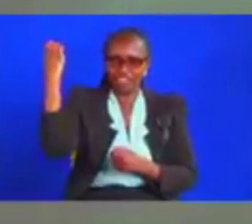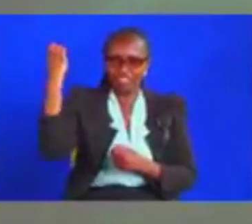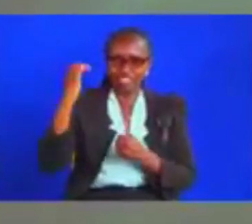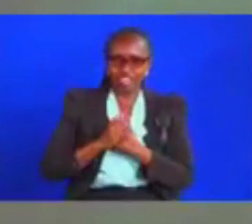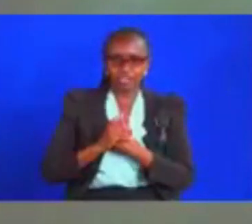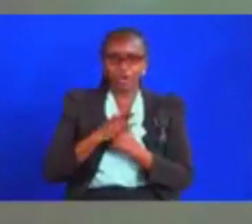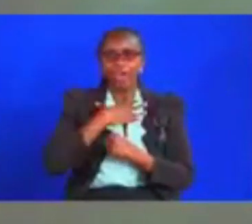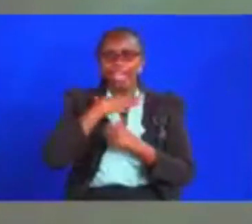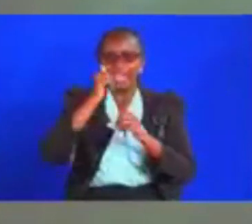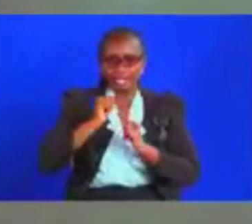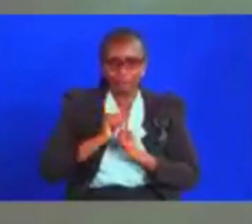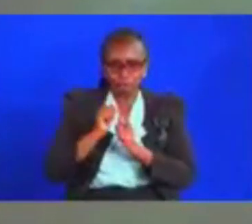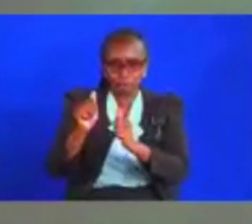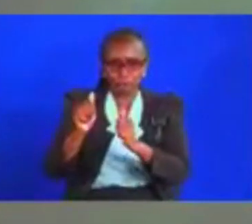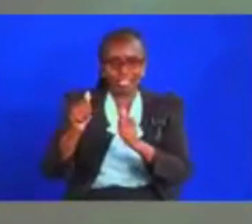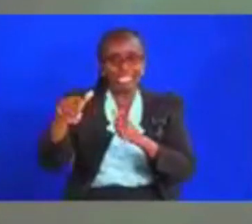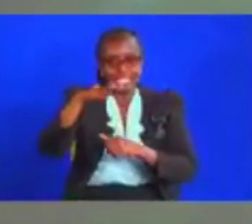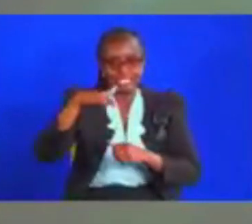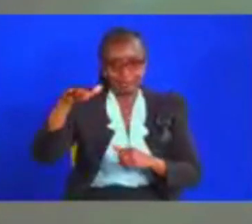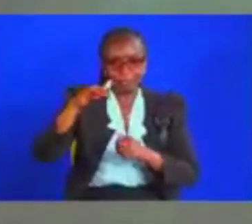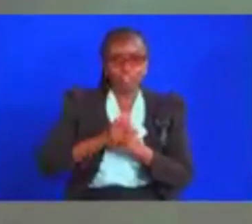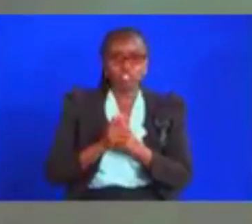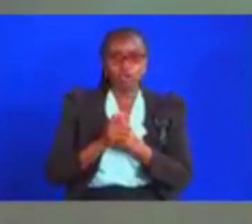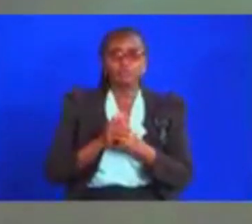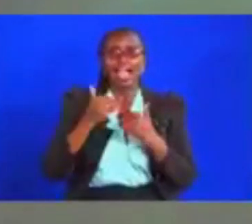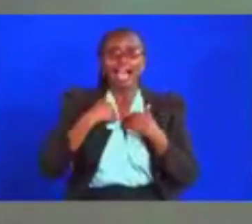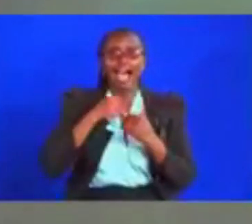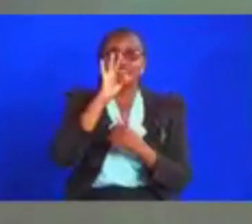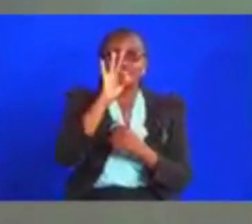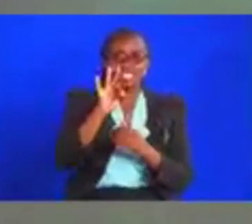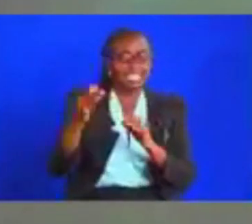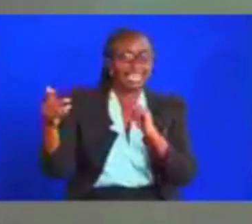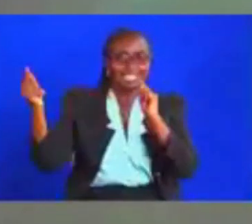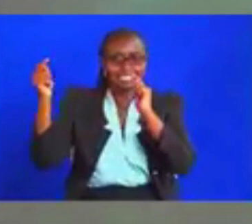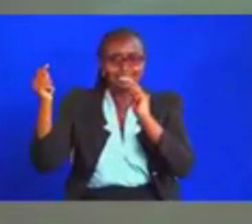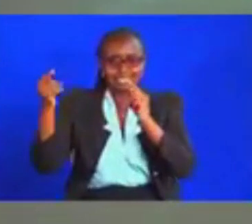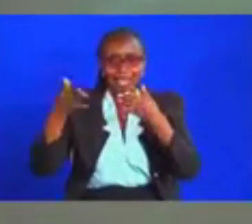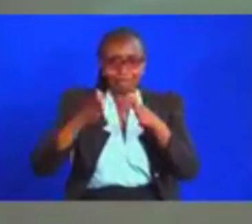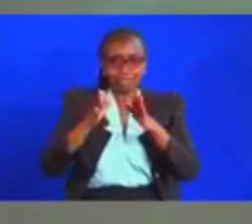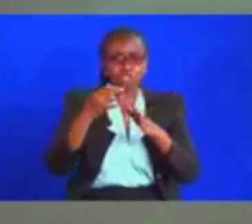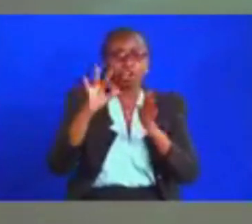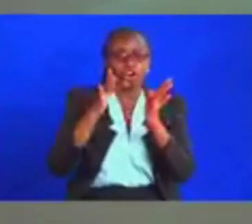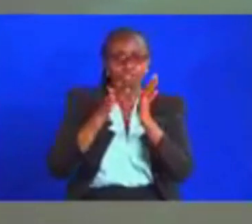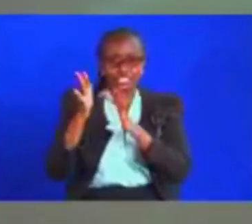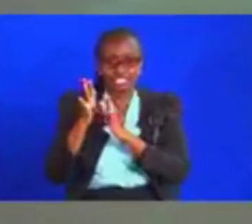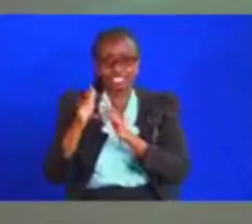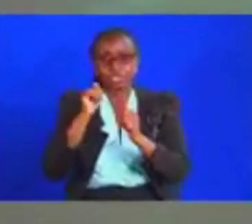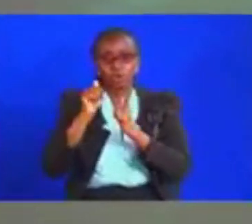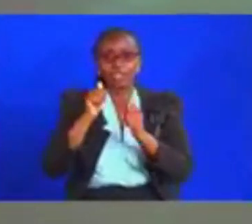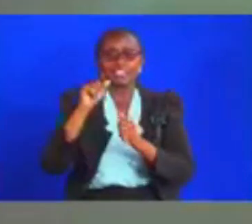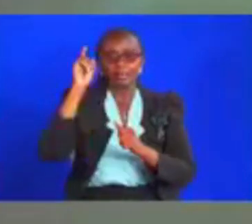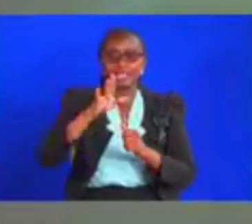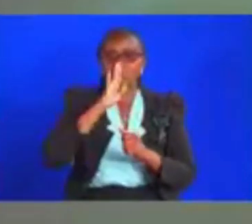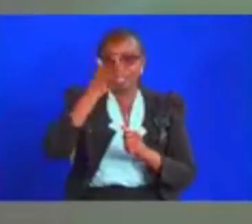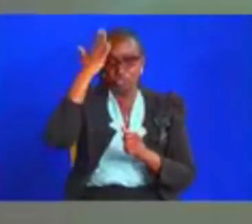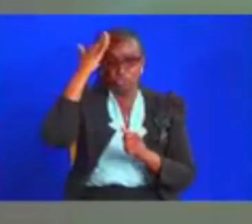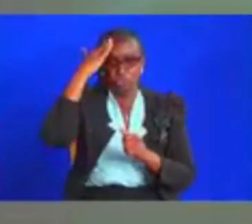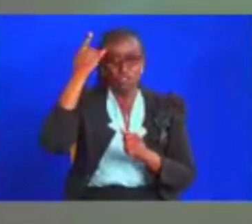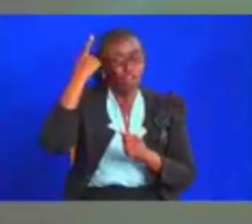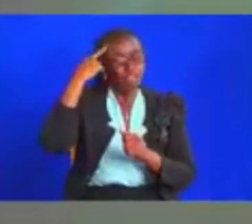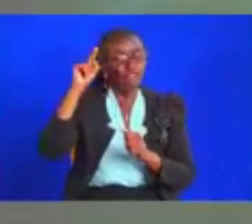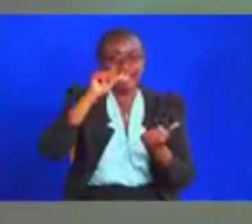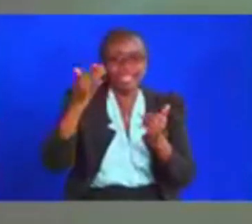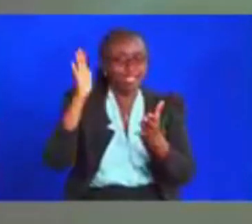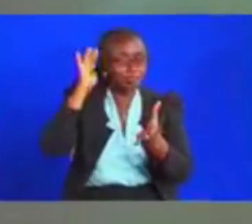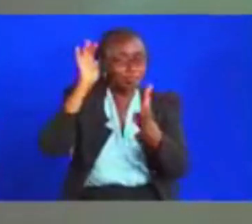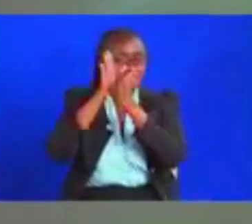an apostolic dimension, there are three dimensions of Jesus that are must be known for any believer